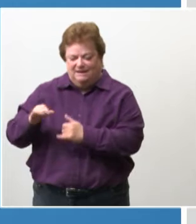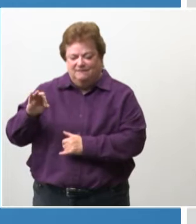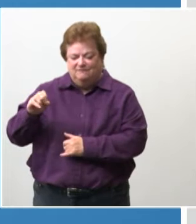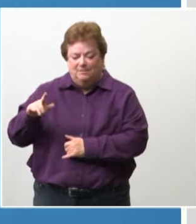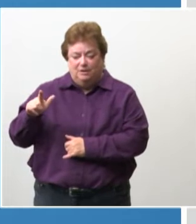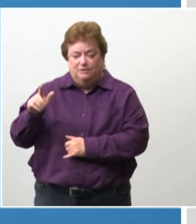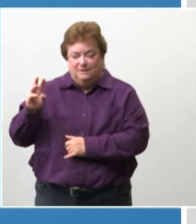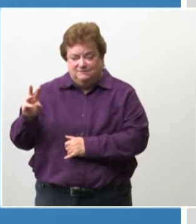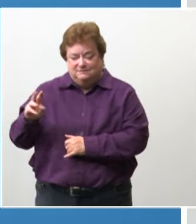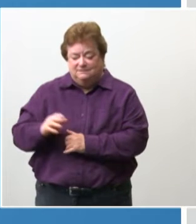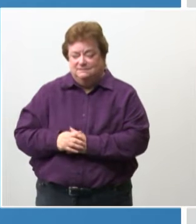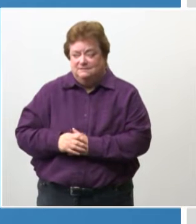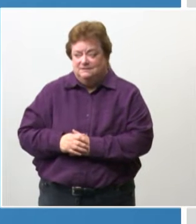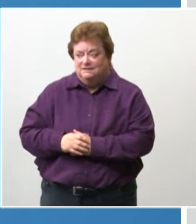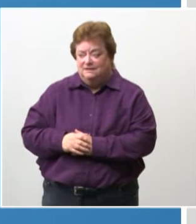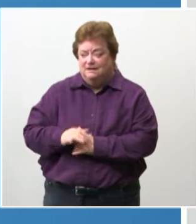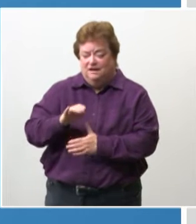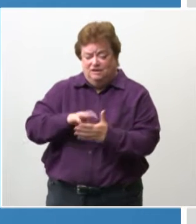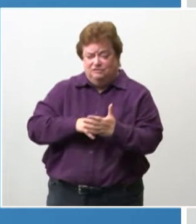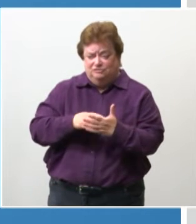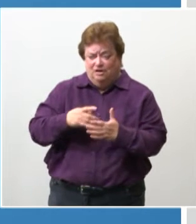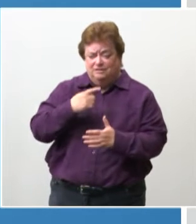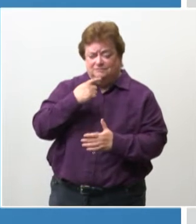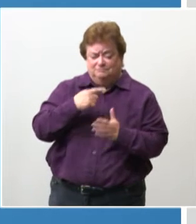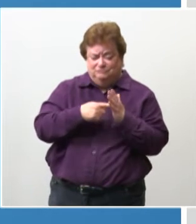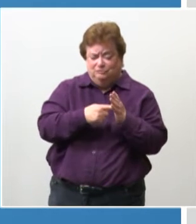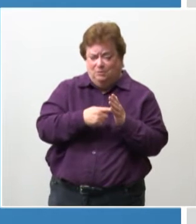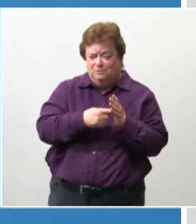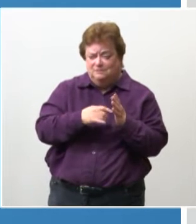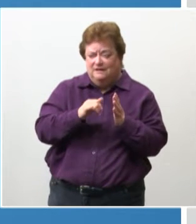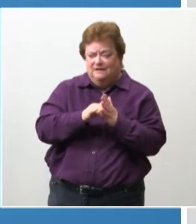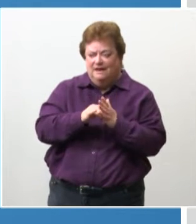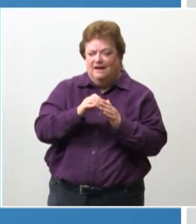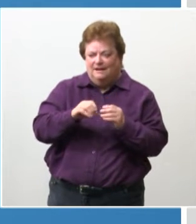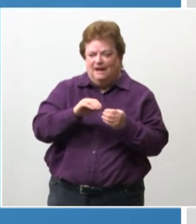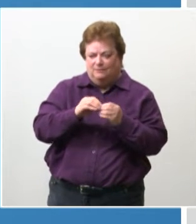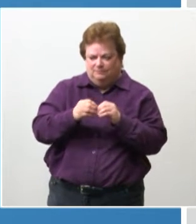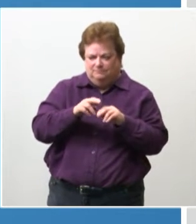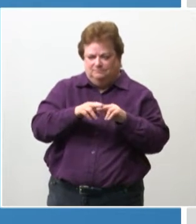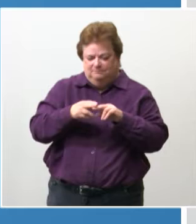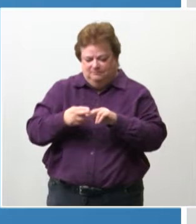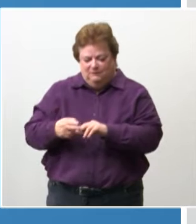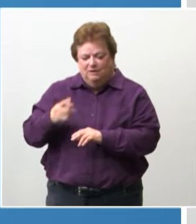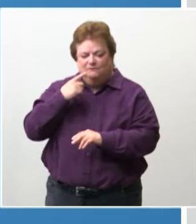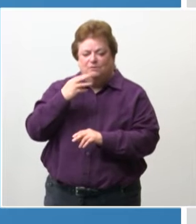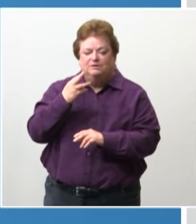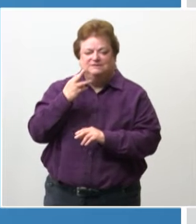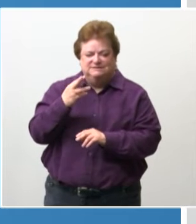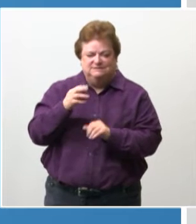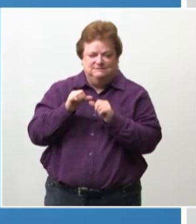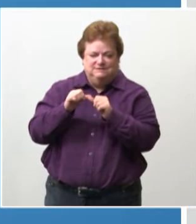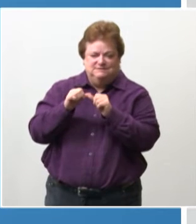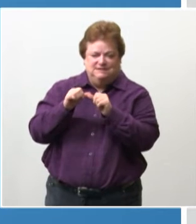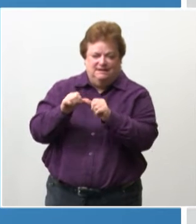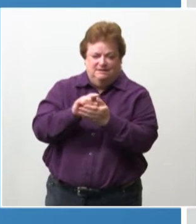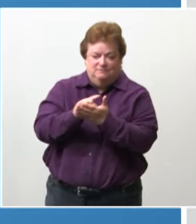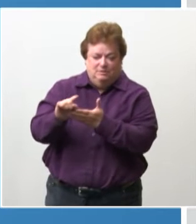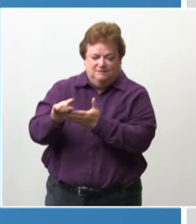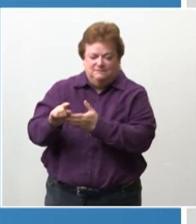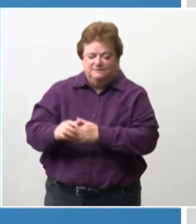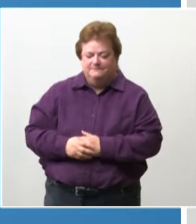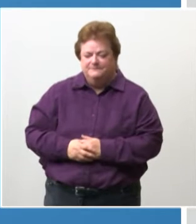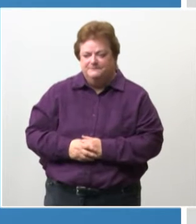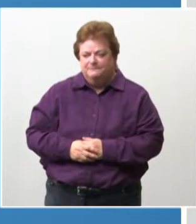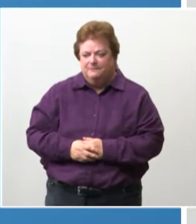26. As this chart shows, we've now seen cases decline for 6 consecutive weeks.